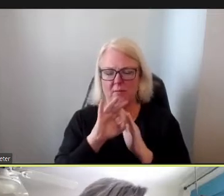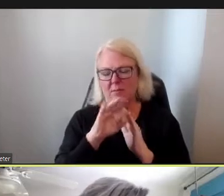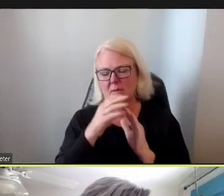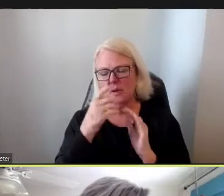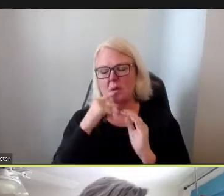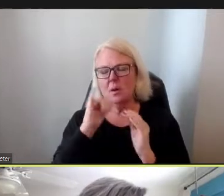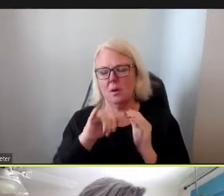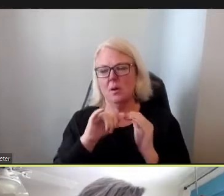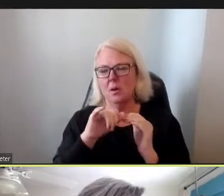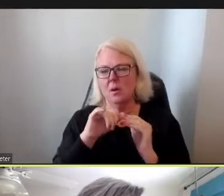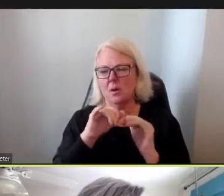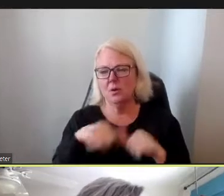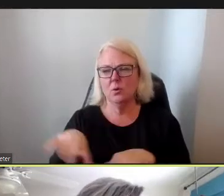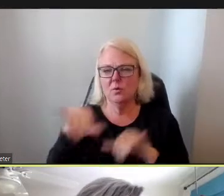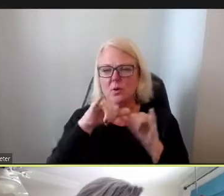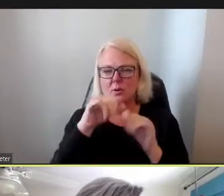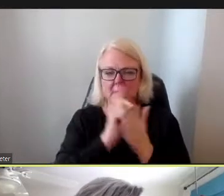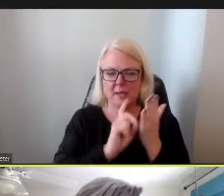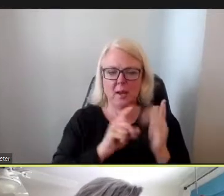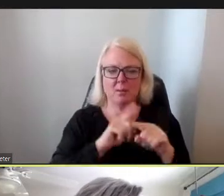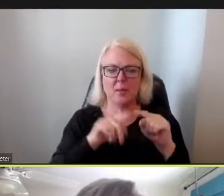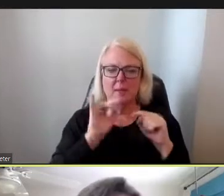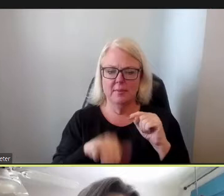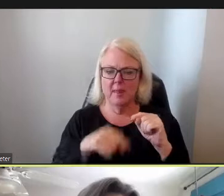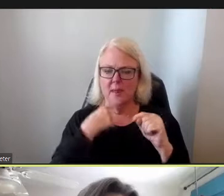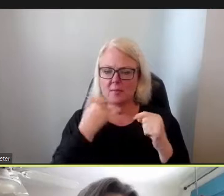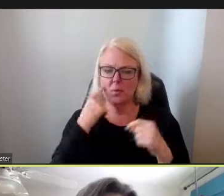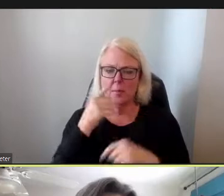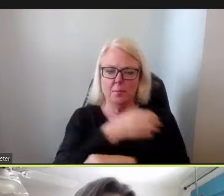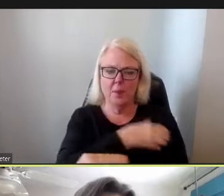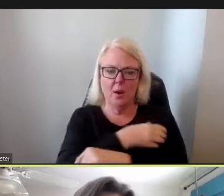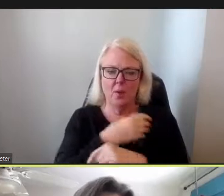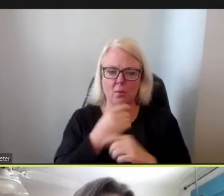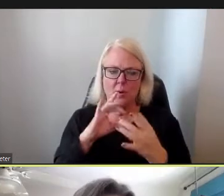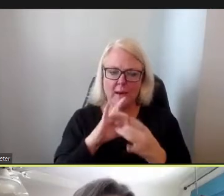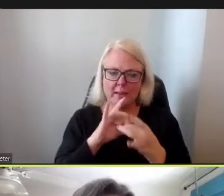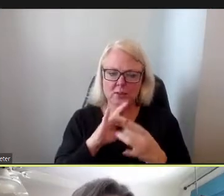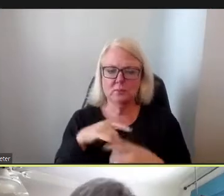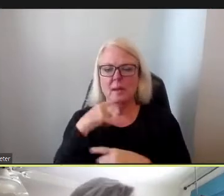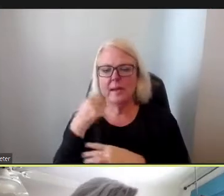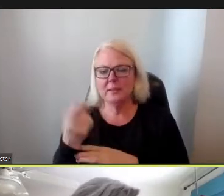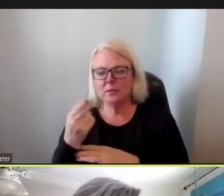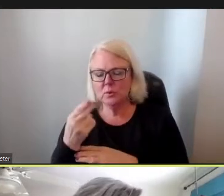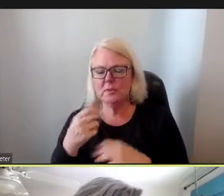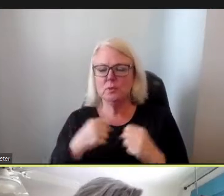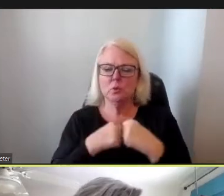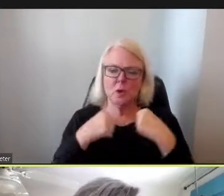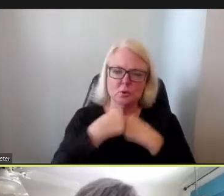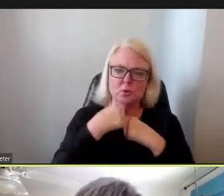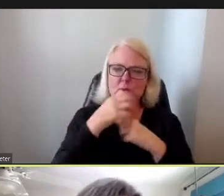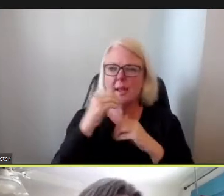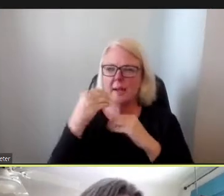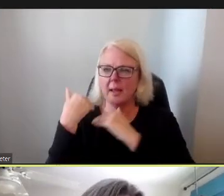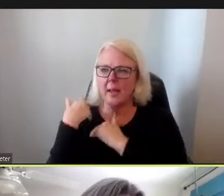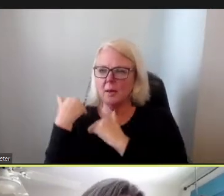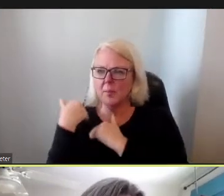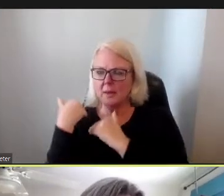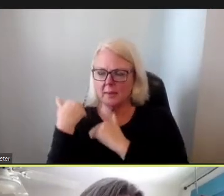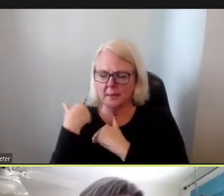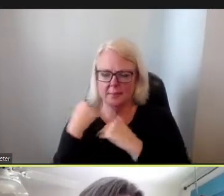but it emphasizes questions of power relations, histories, structures, and accountability.